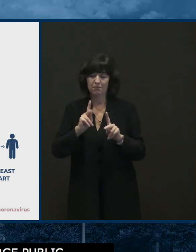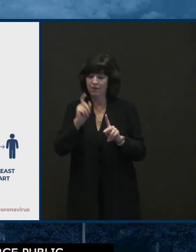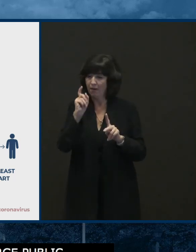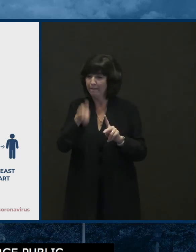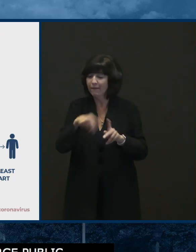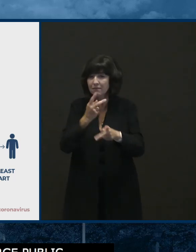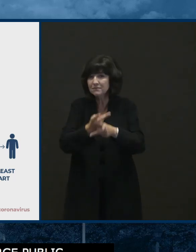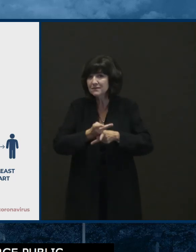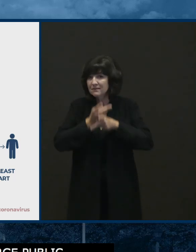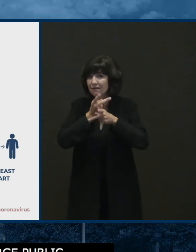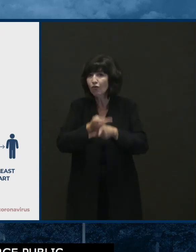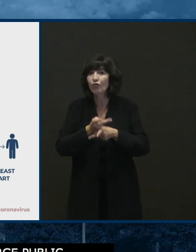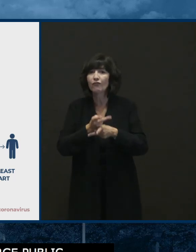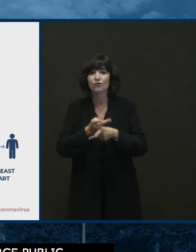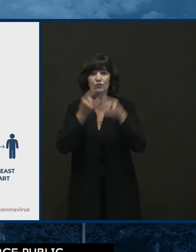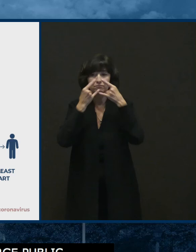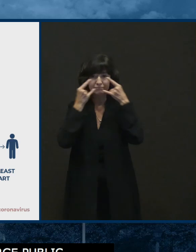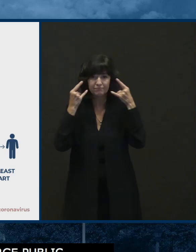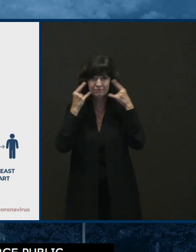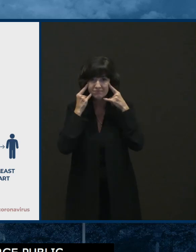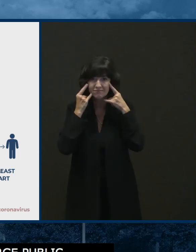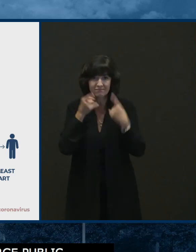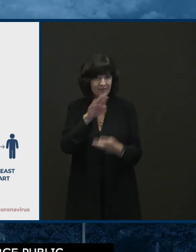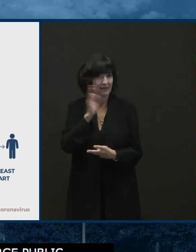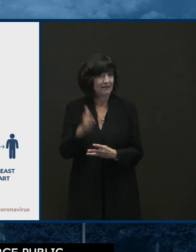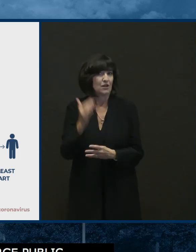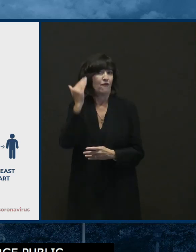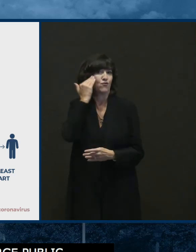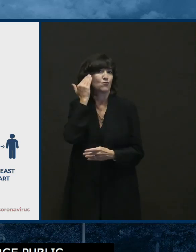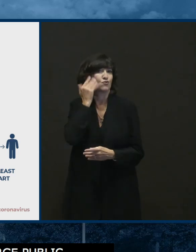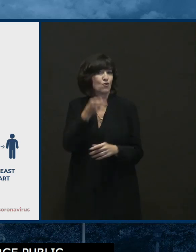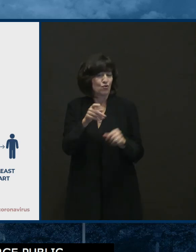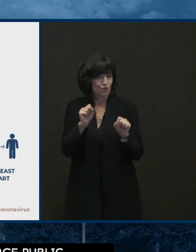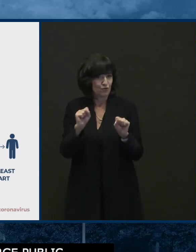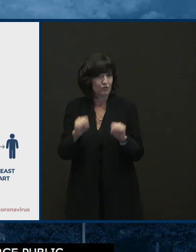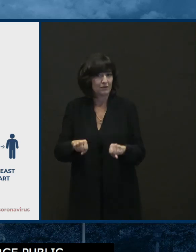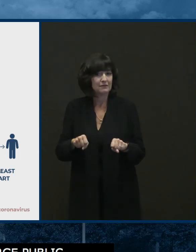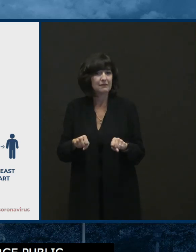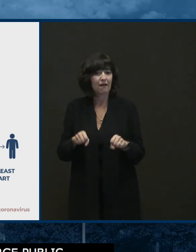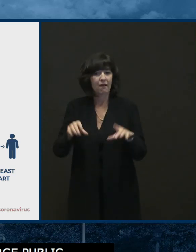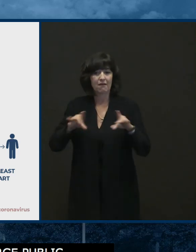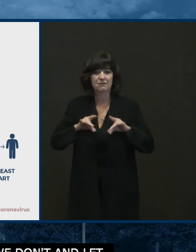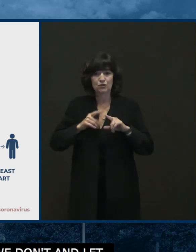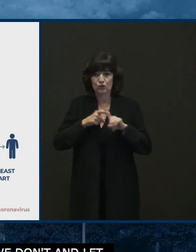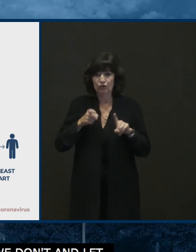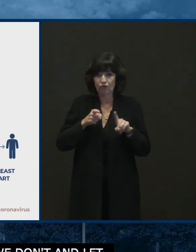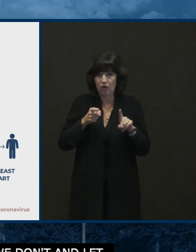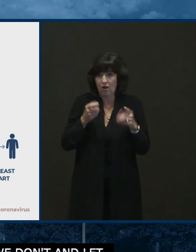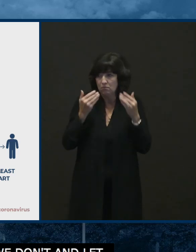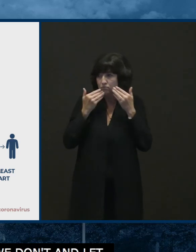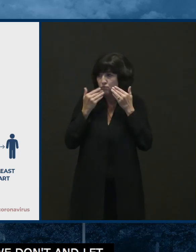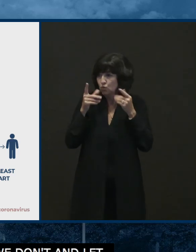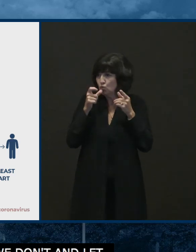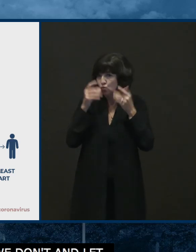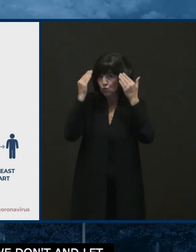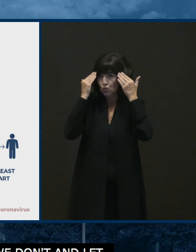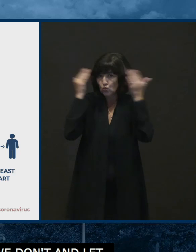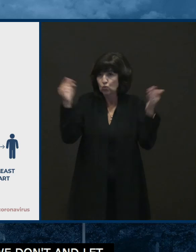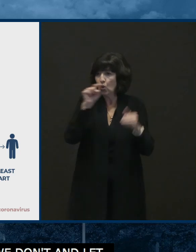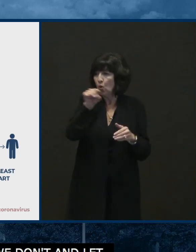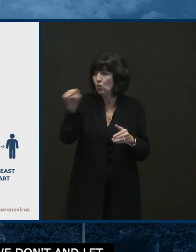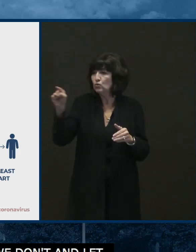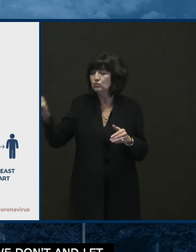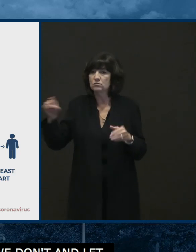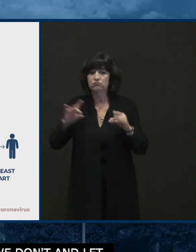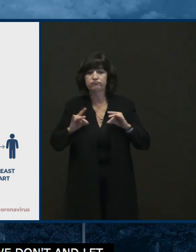those circumstances, we just never know when you're going to be in the presence of somebody who is shedding the virus,